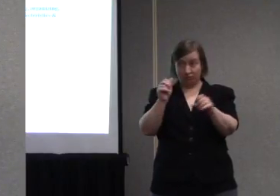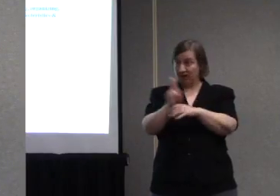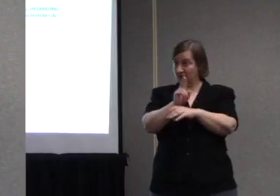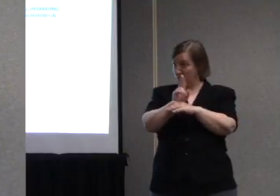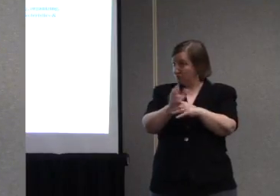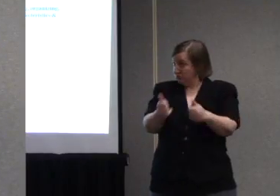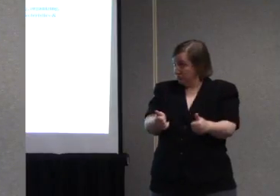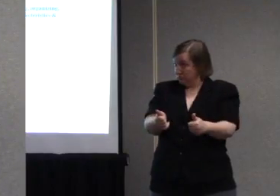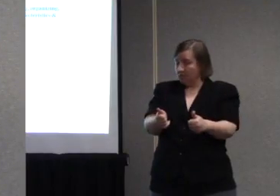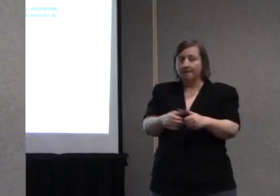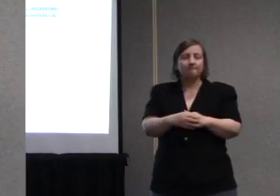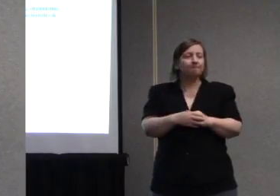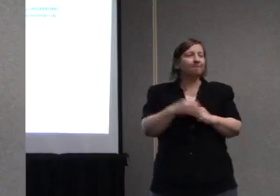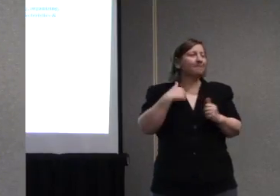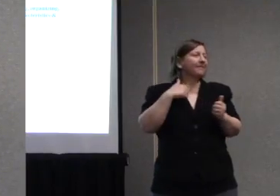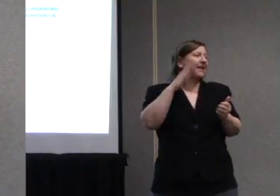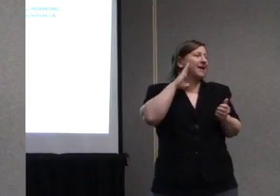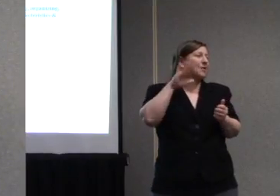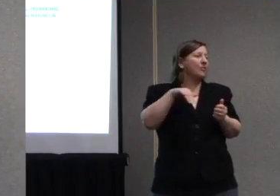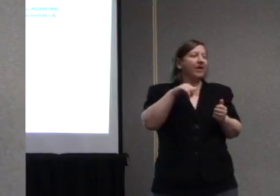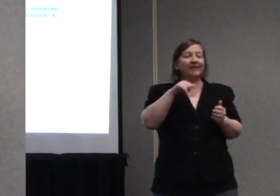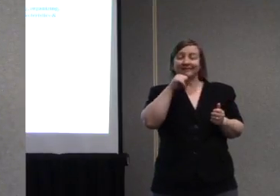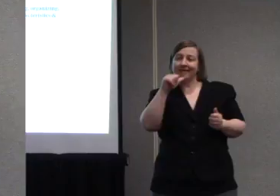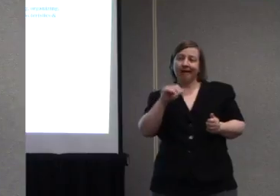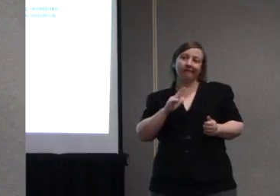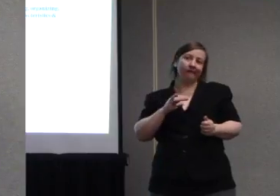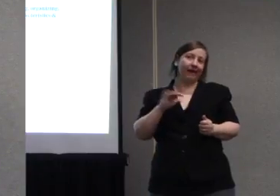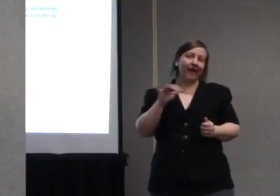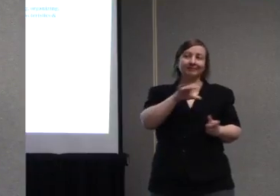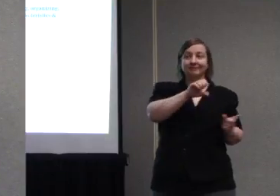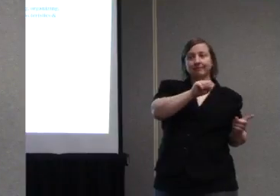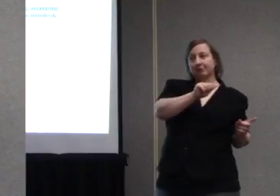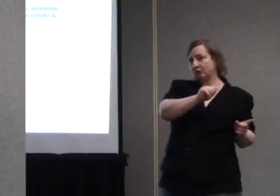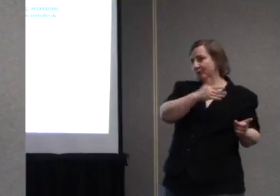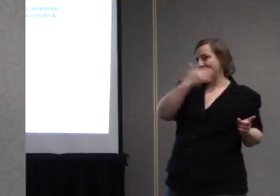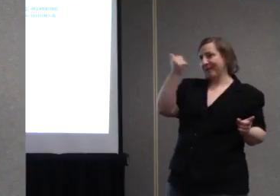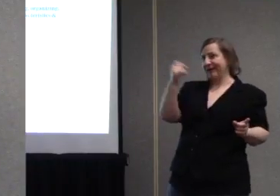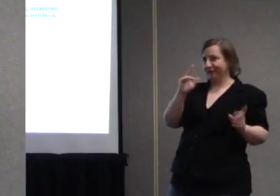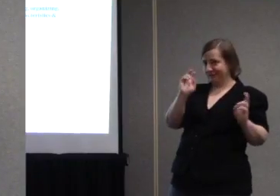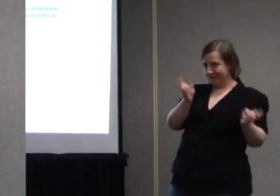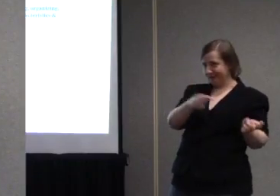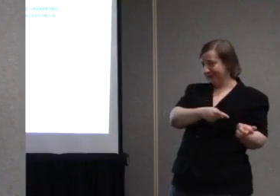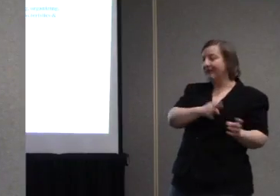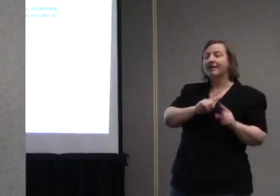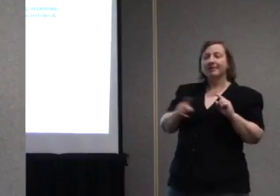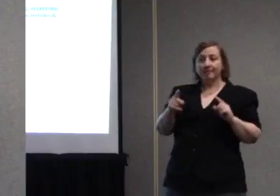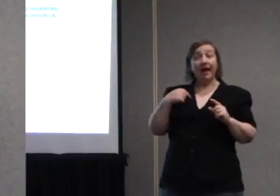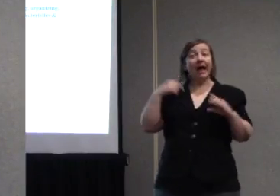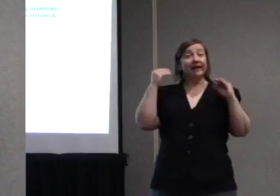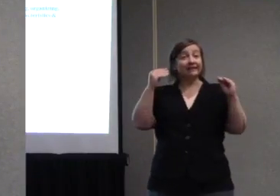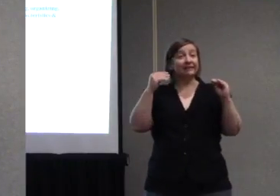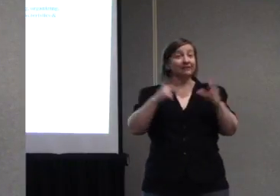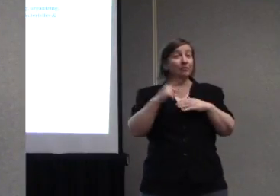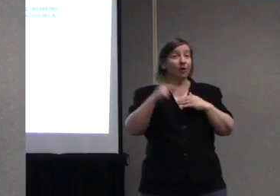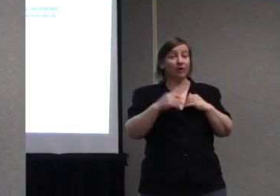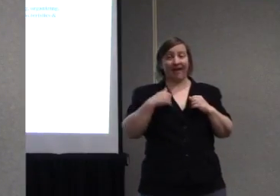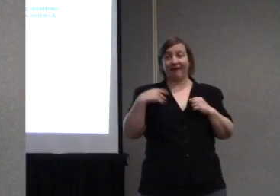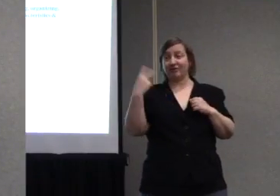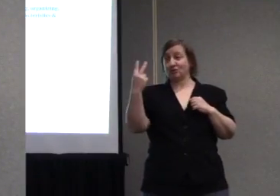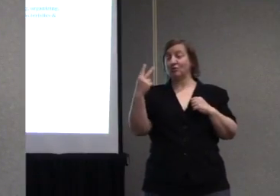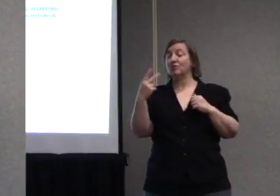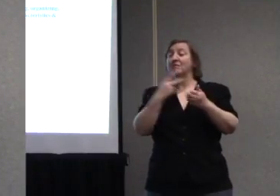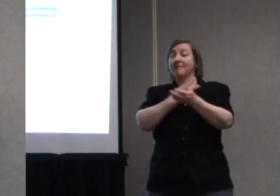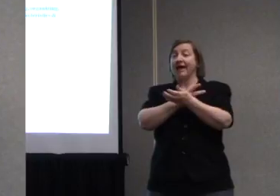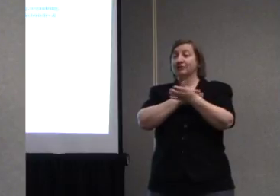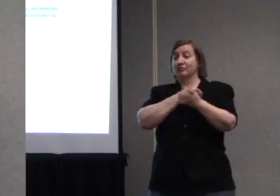captioned so that you can use that. I recognize this is not nearly as sexy as substance abuse, but one of the things, I teach